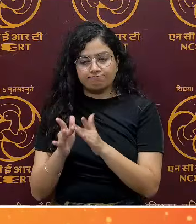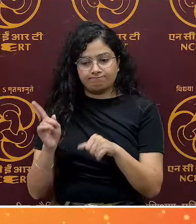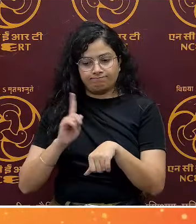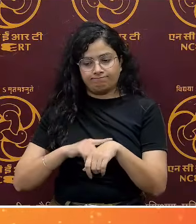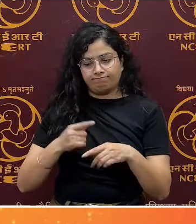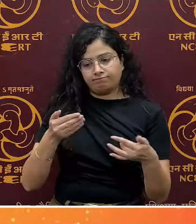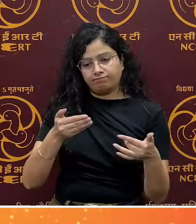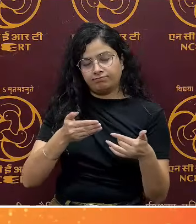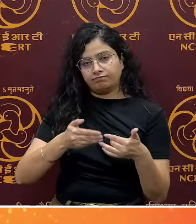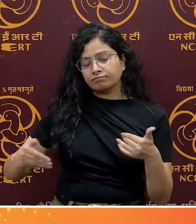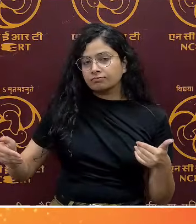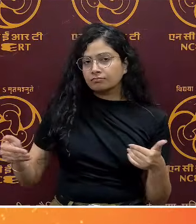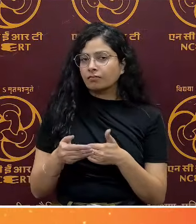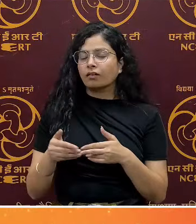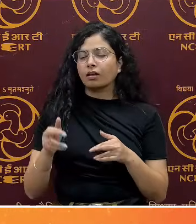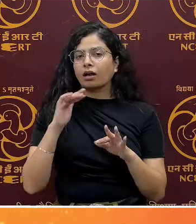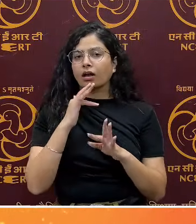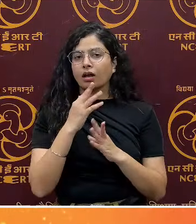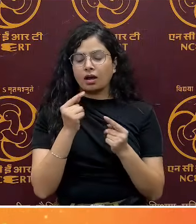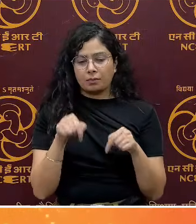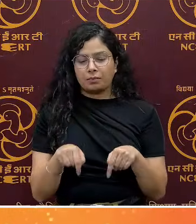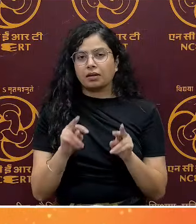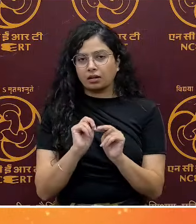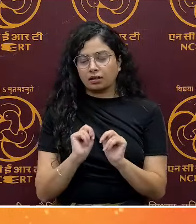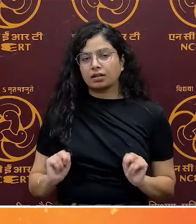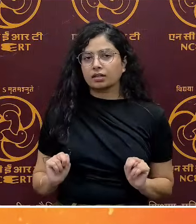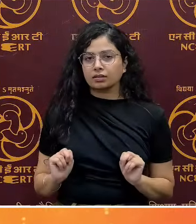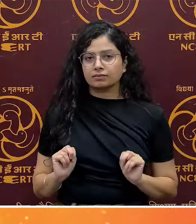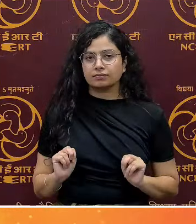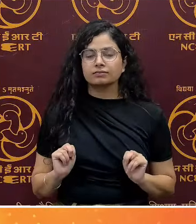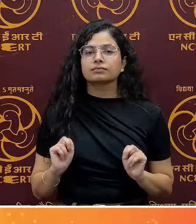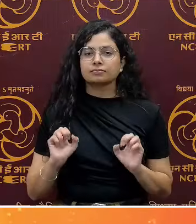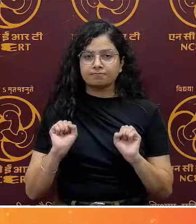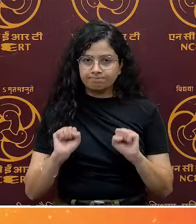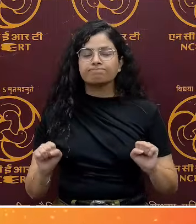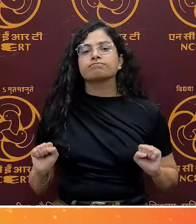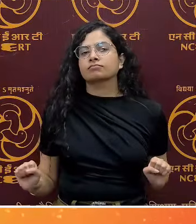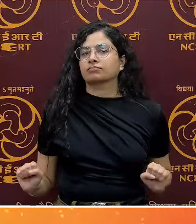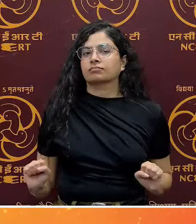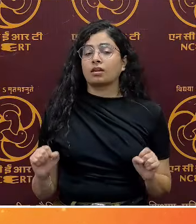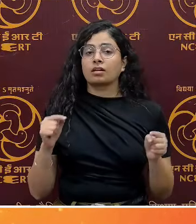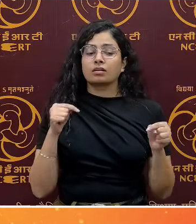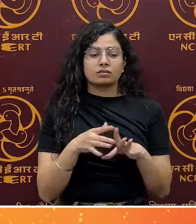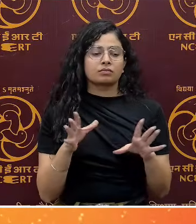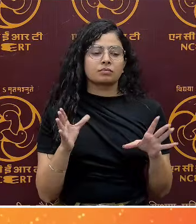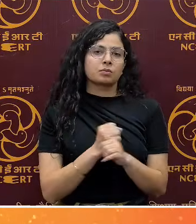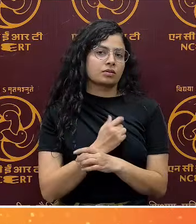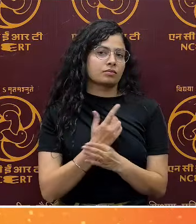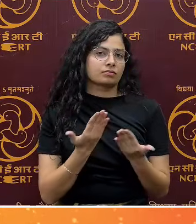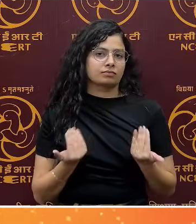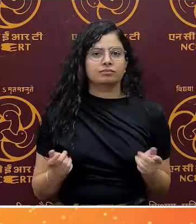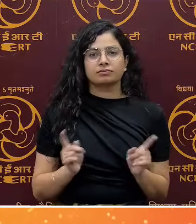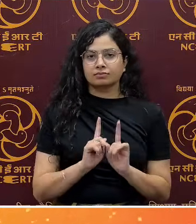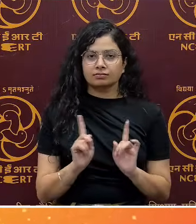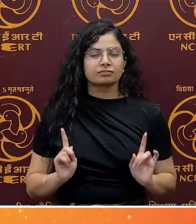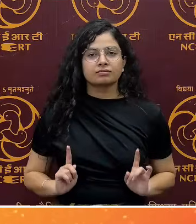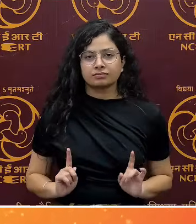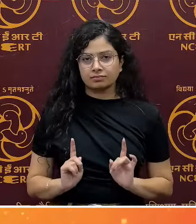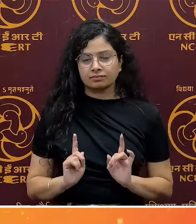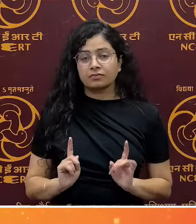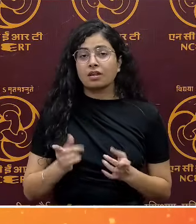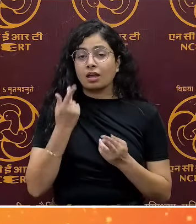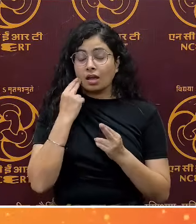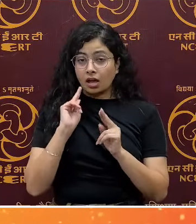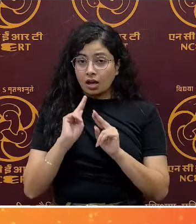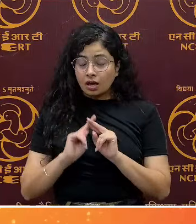so yes. we have to, because it's our requirement and it's our need. Exactly. Right, we can't sir? skip from Exactly. this. We can't skip from this. If